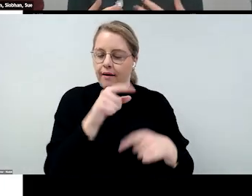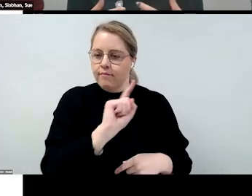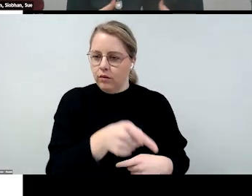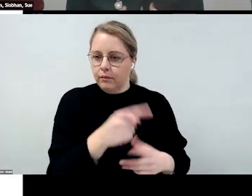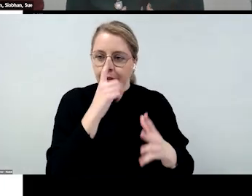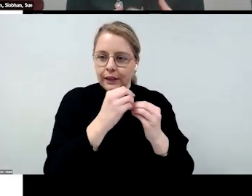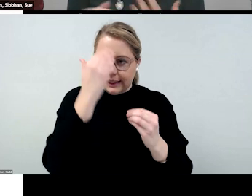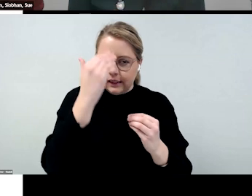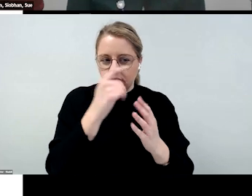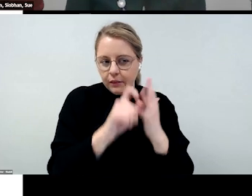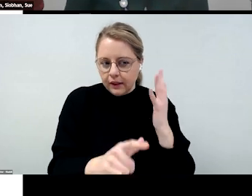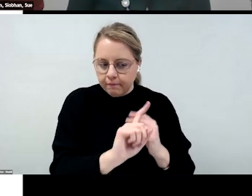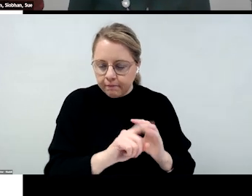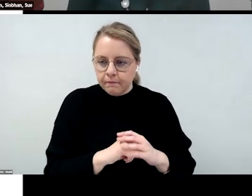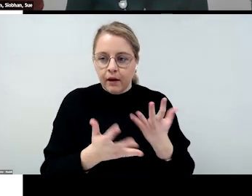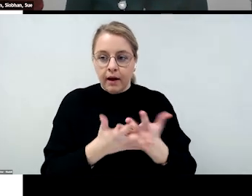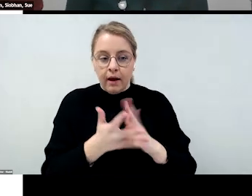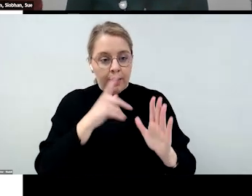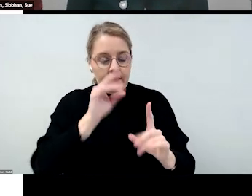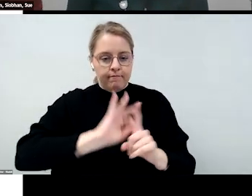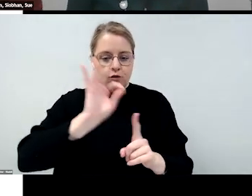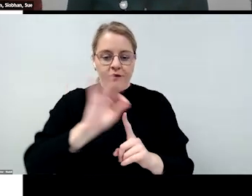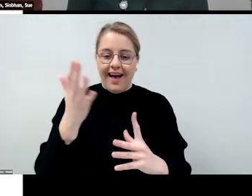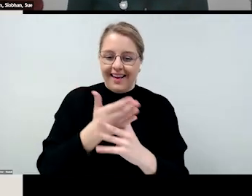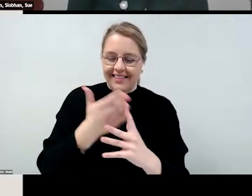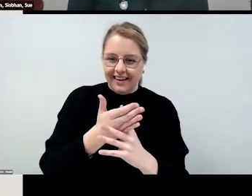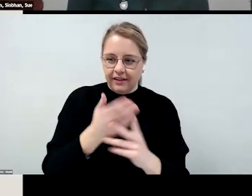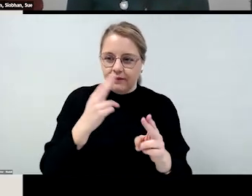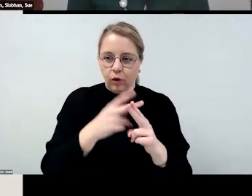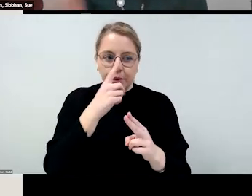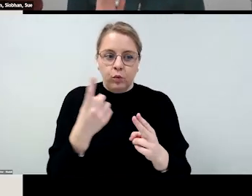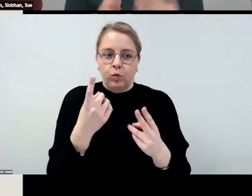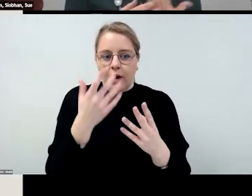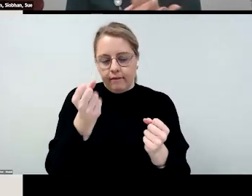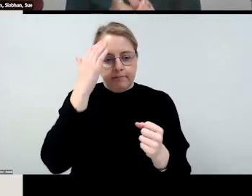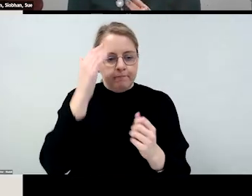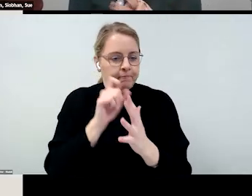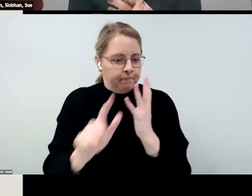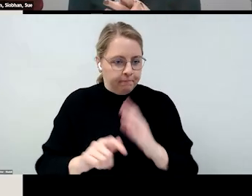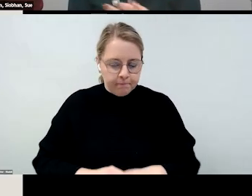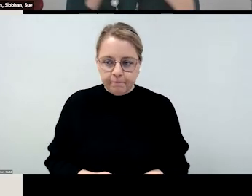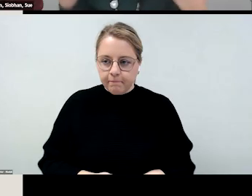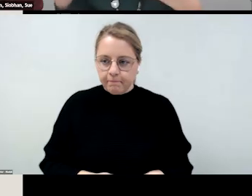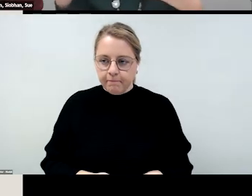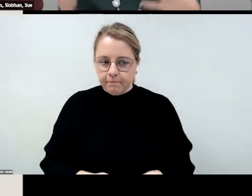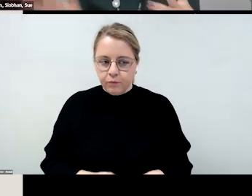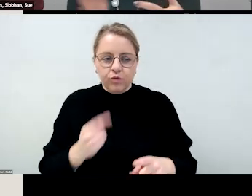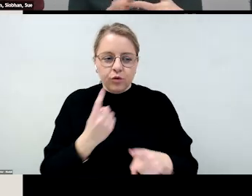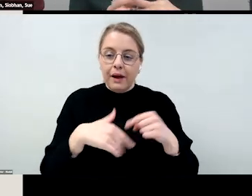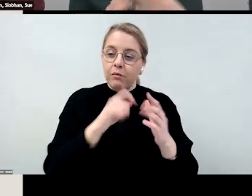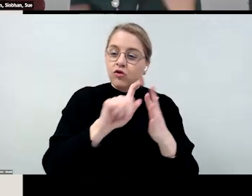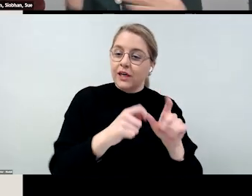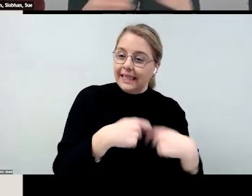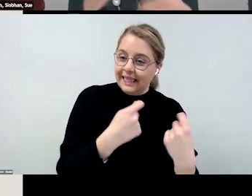ways that we can try to improve access to preventive healthcare. So I'll talk a little bit about our project team. So Hayley